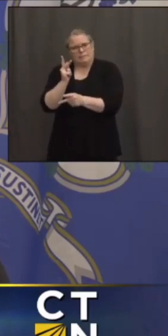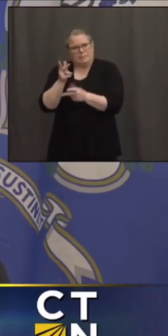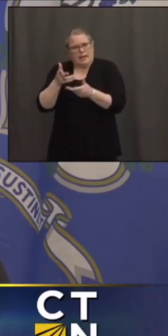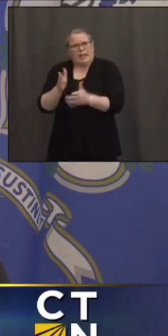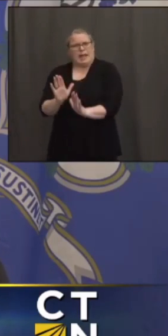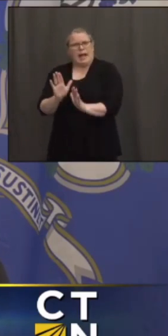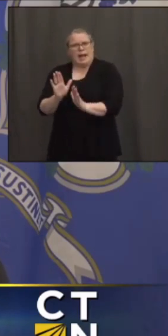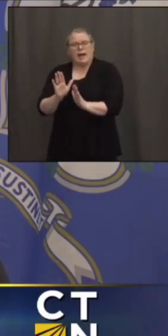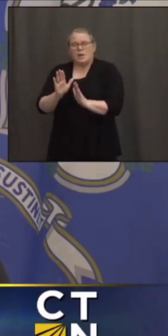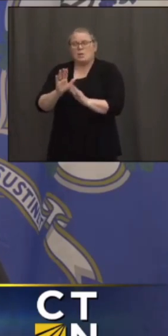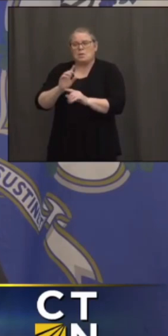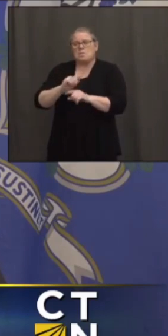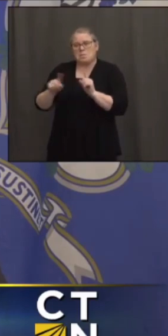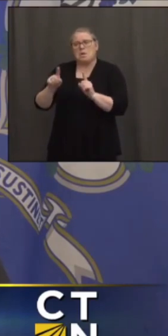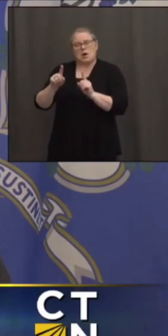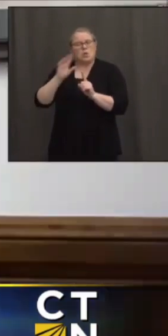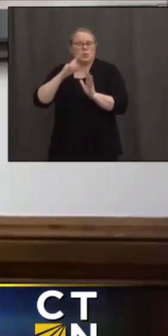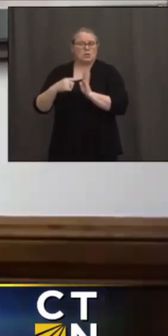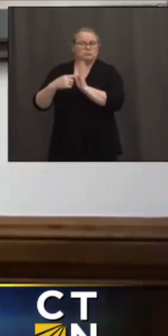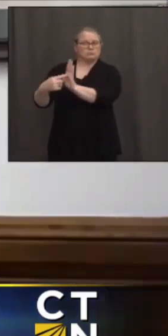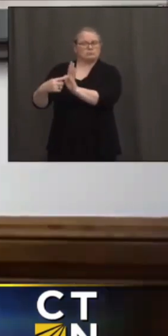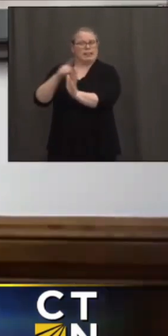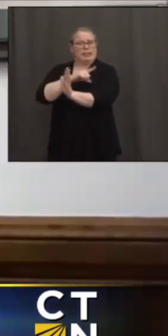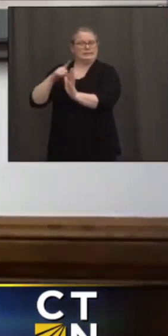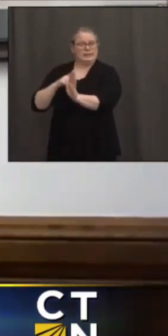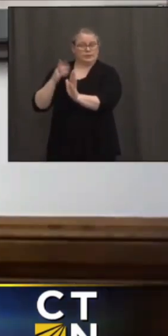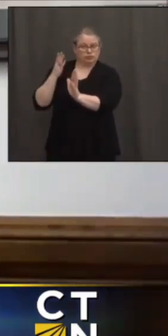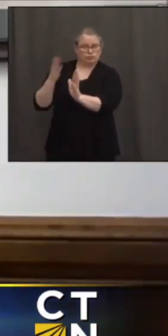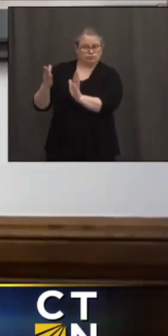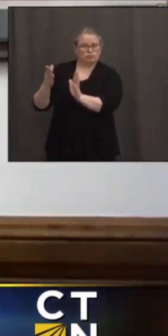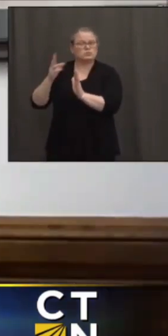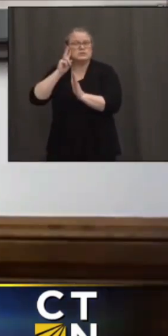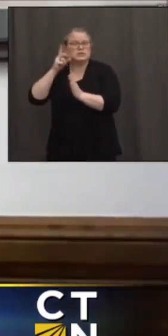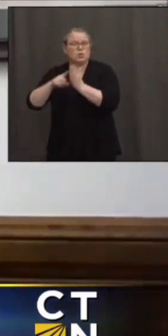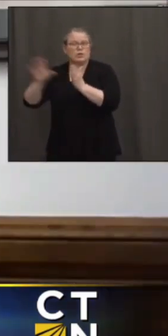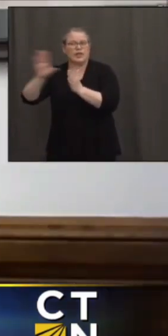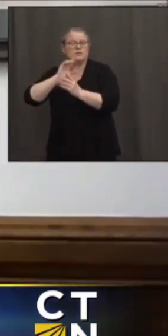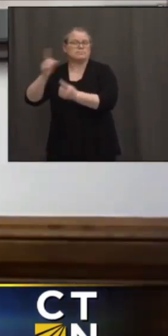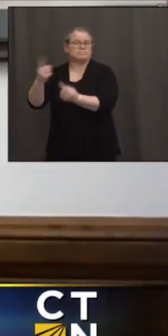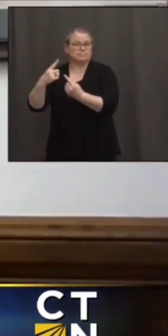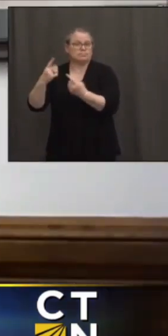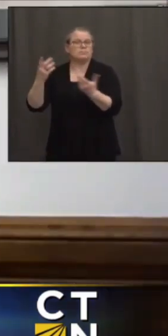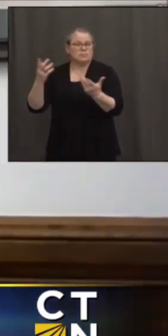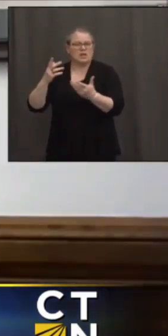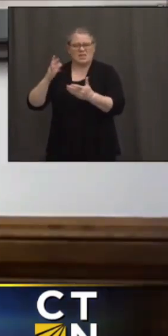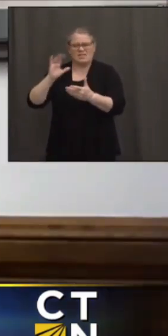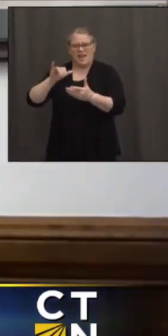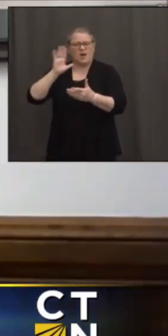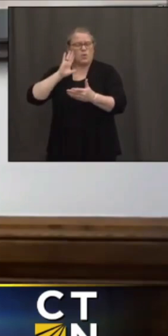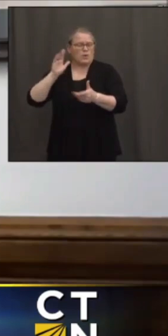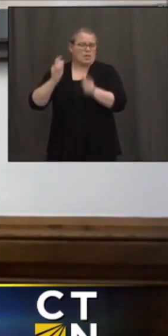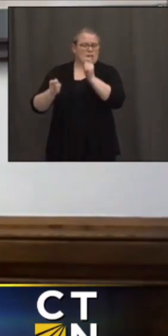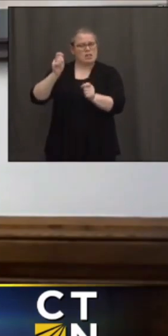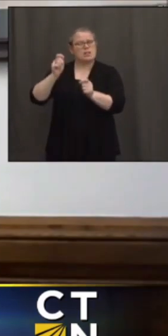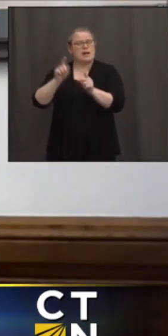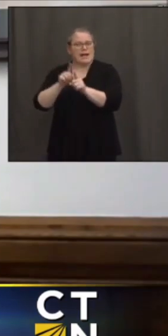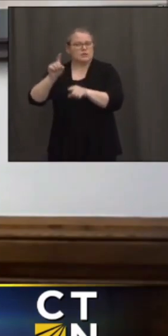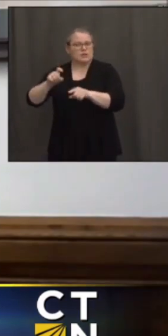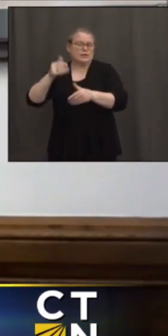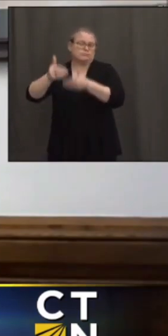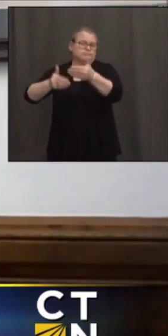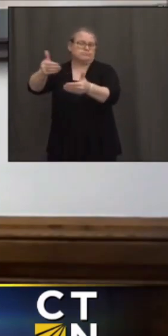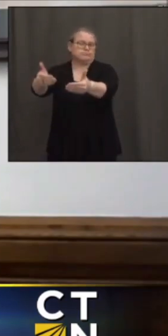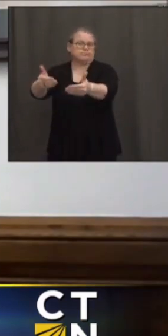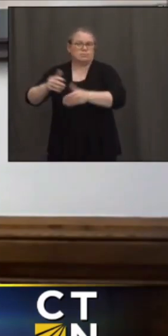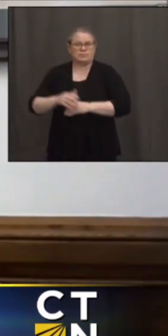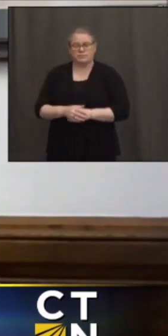else? No, you got it right on the ball, Governor. As the governor stated, Nora has been working very closely with